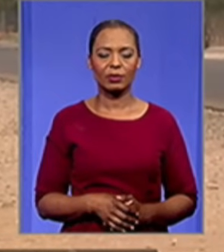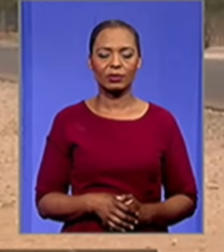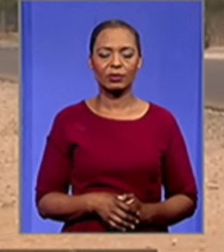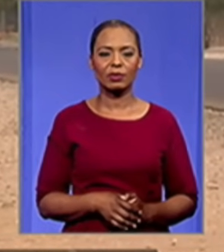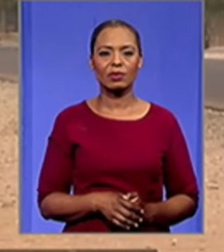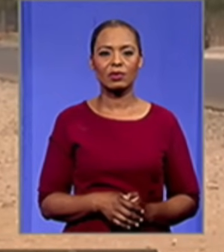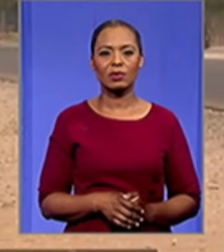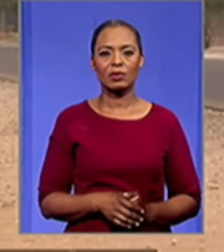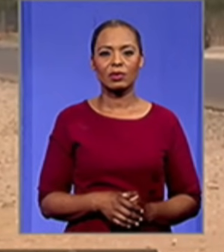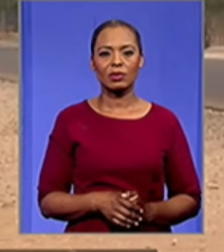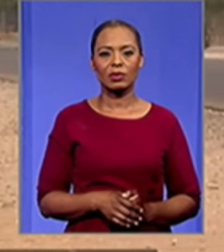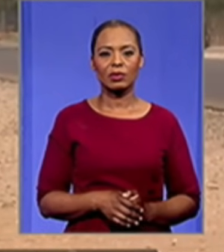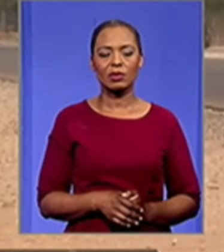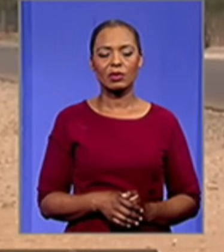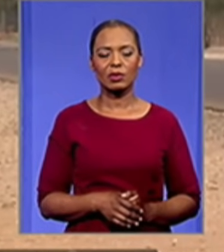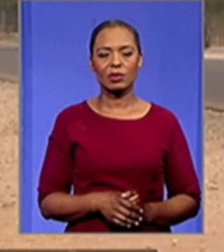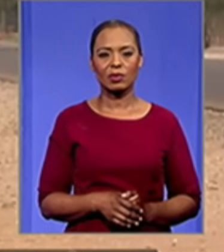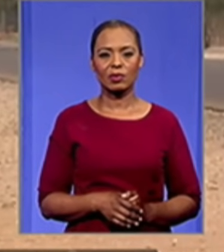SABC News, Morokweng.